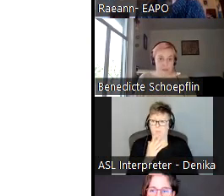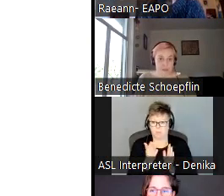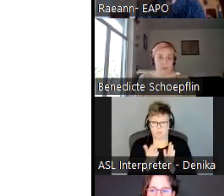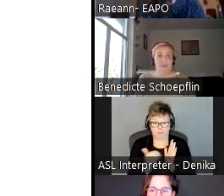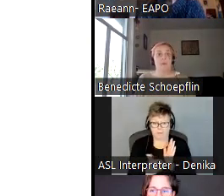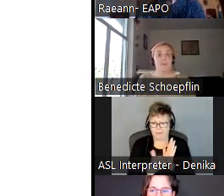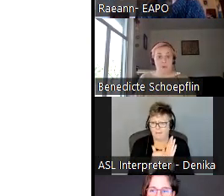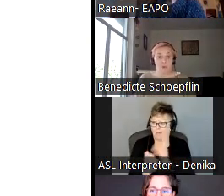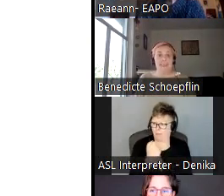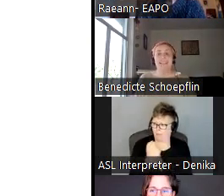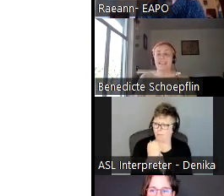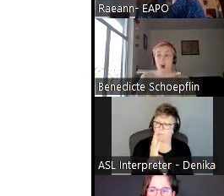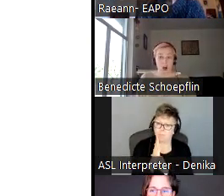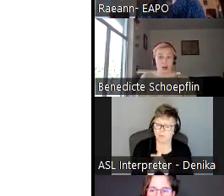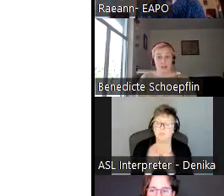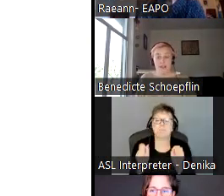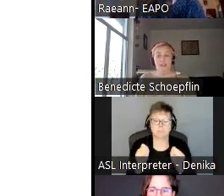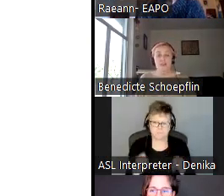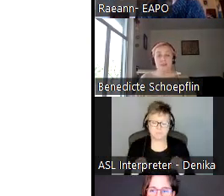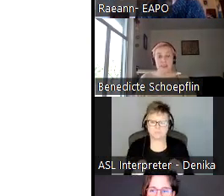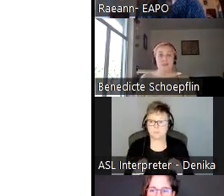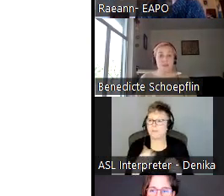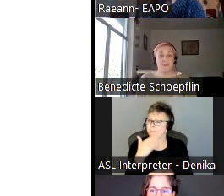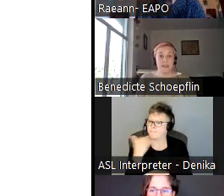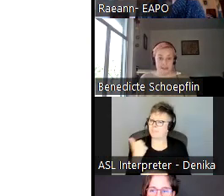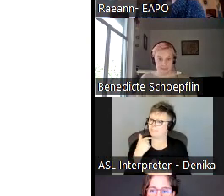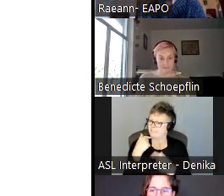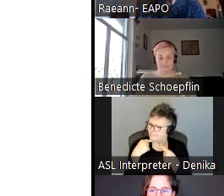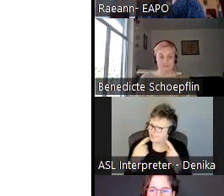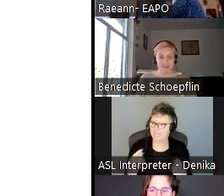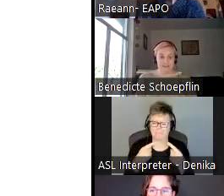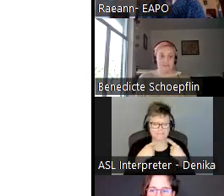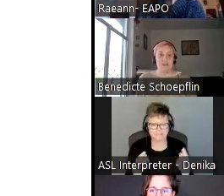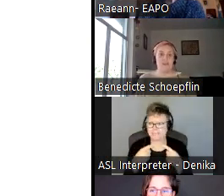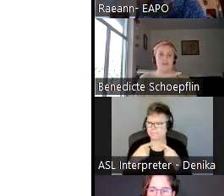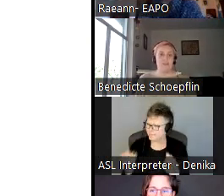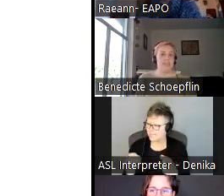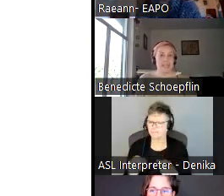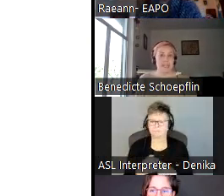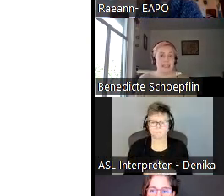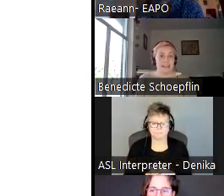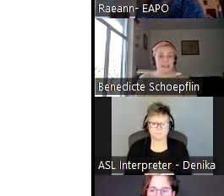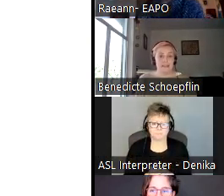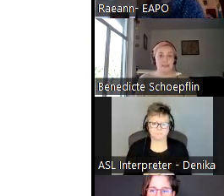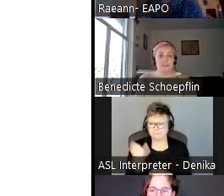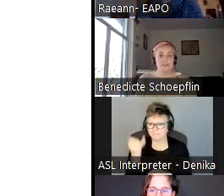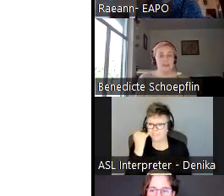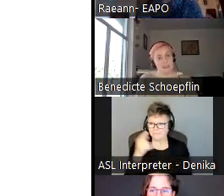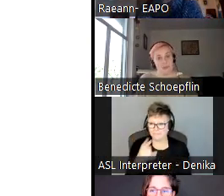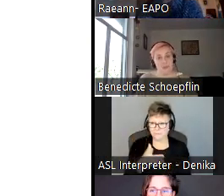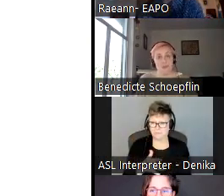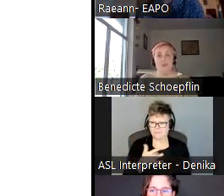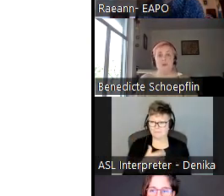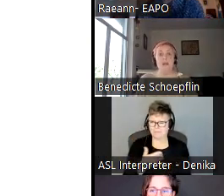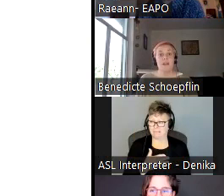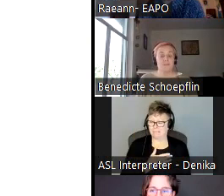mistreatment. So it's always important, and it's hard to get over that fear of admitting that something